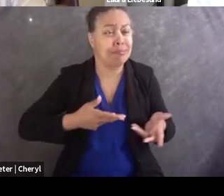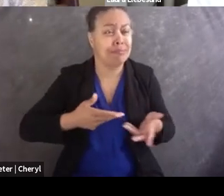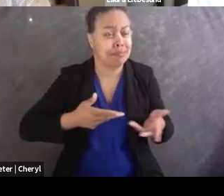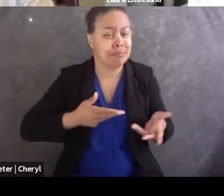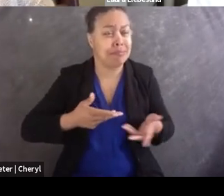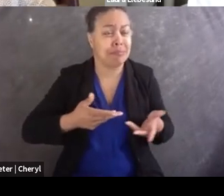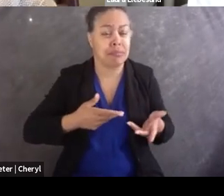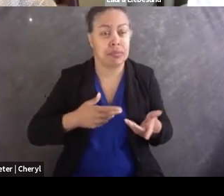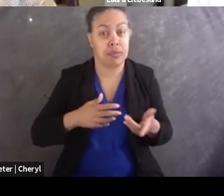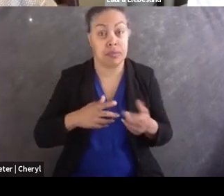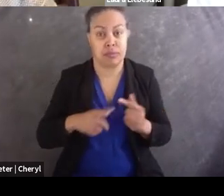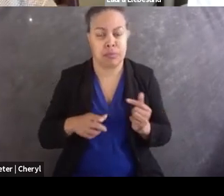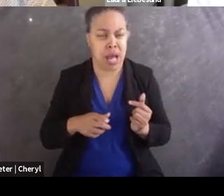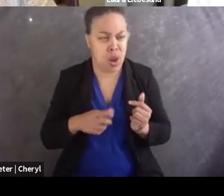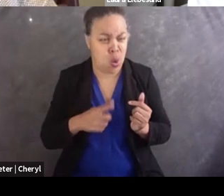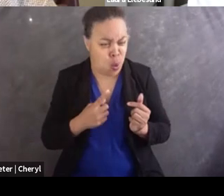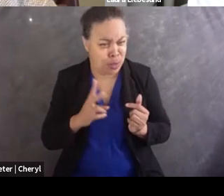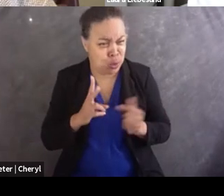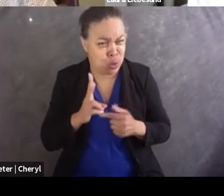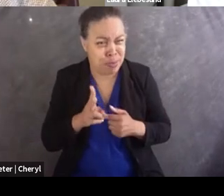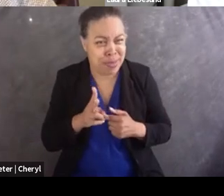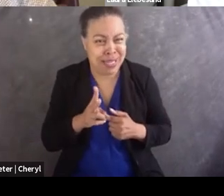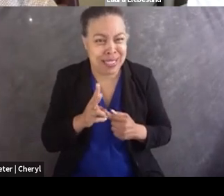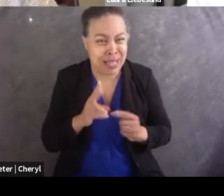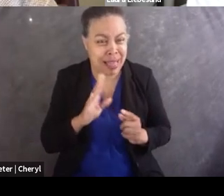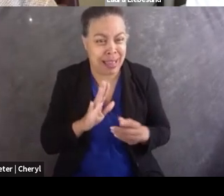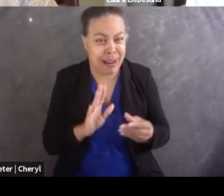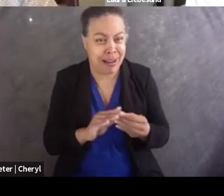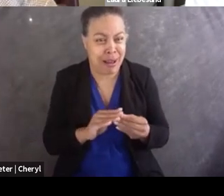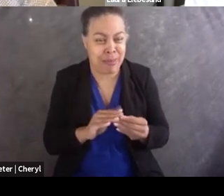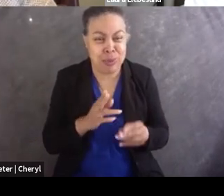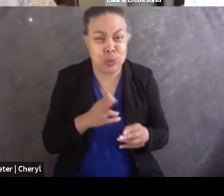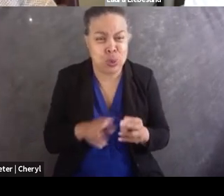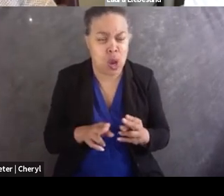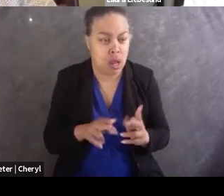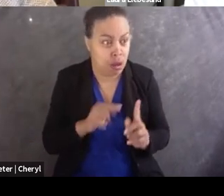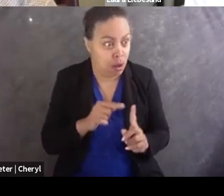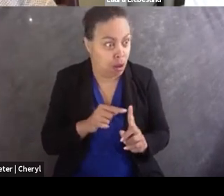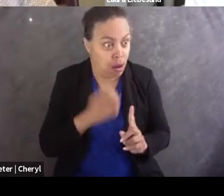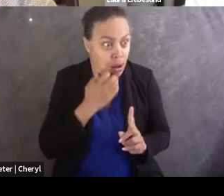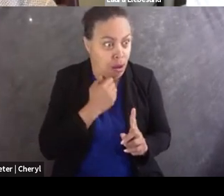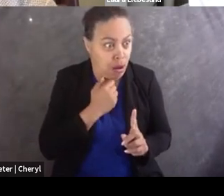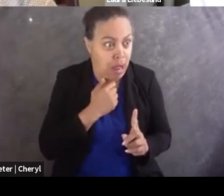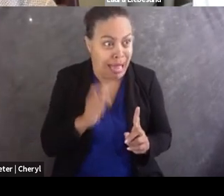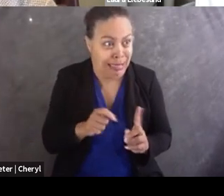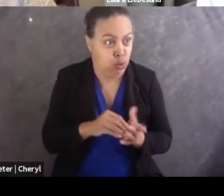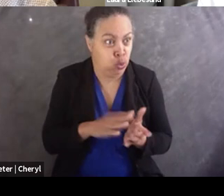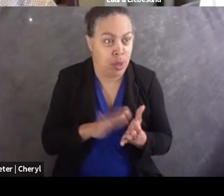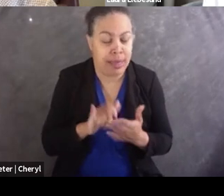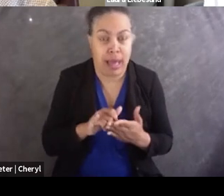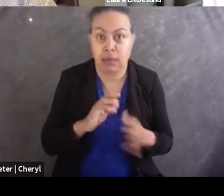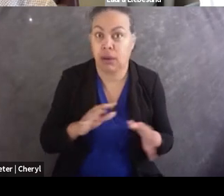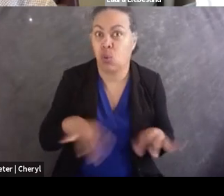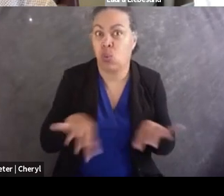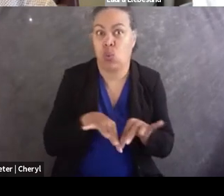two that are really the nugget that really makes that whole experience of talking to that person pay off and really